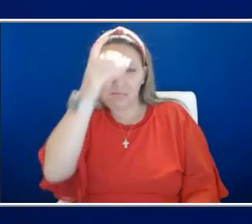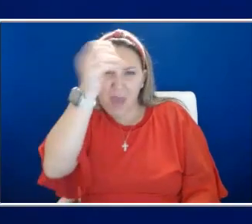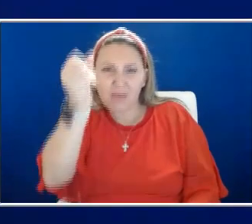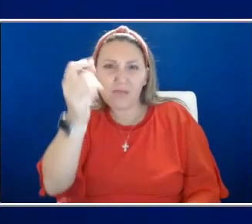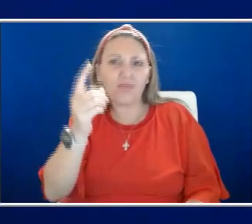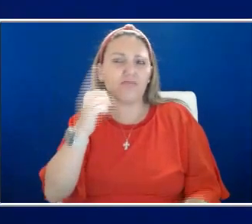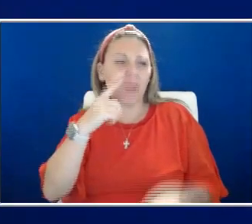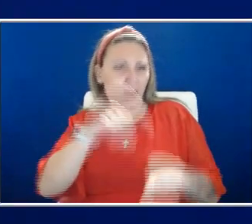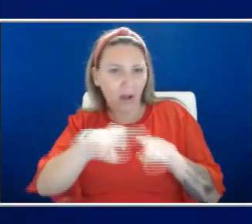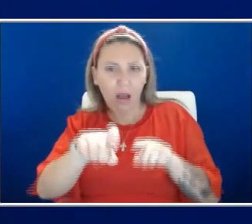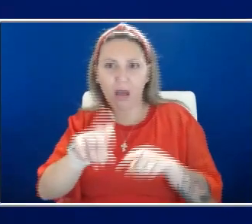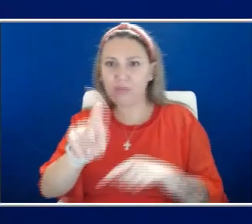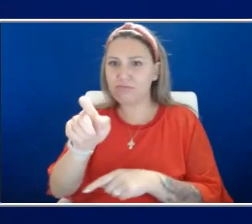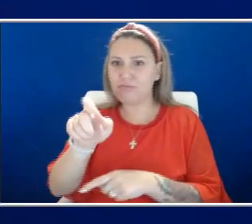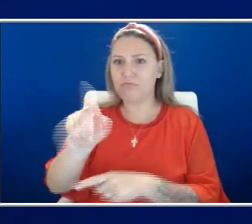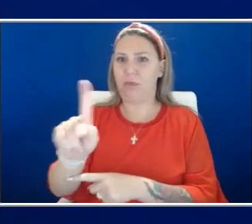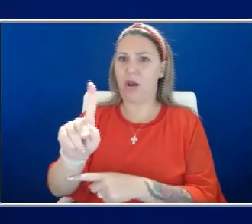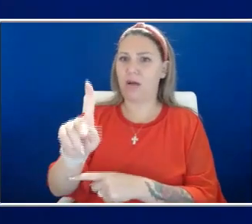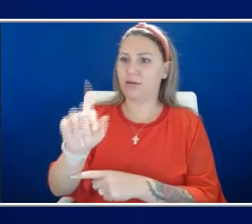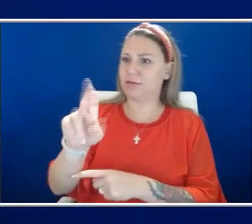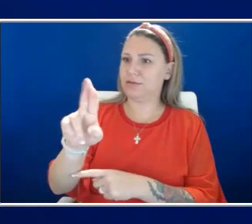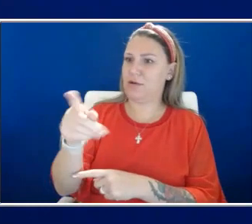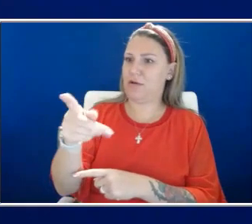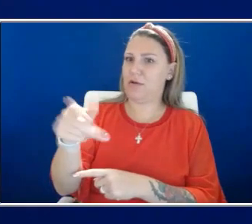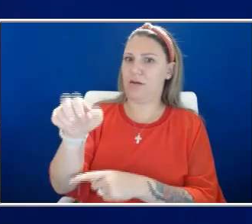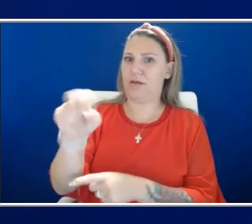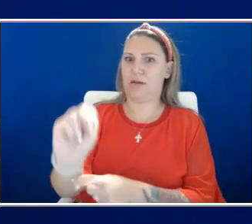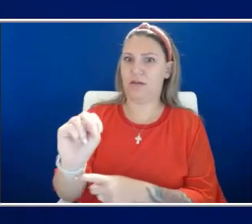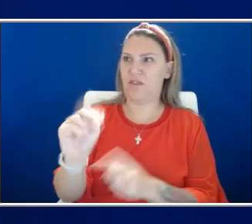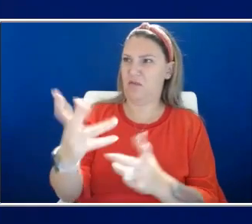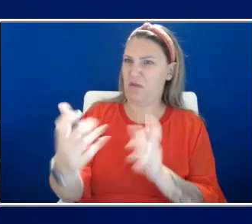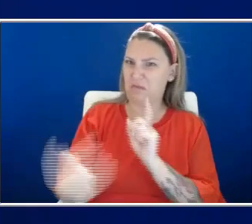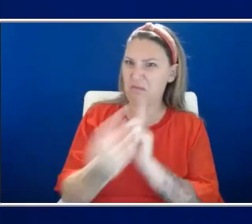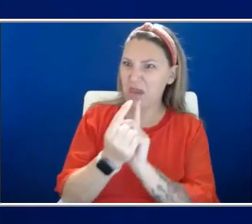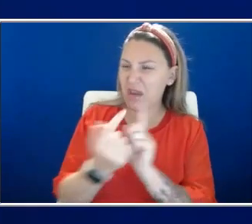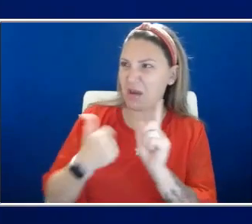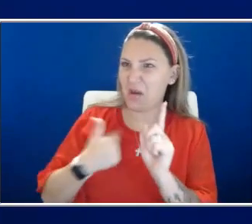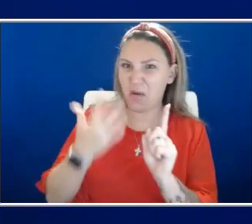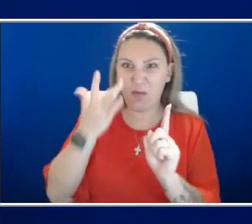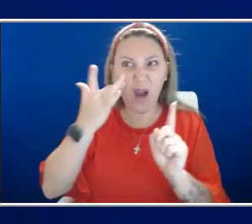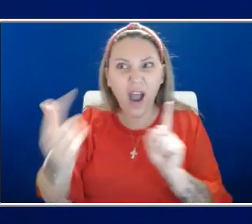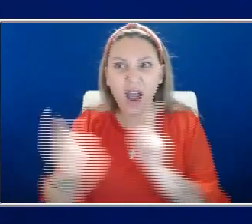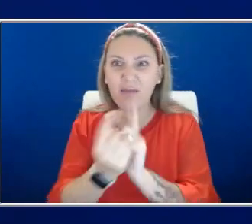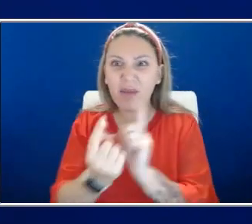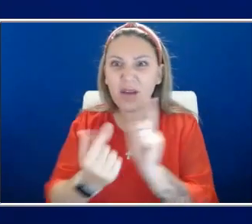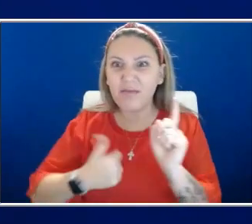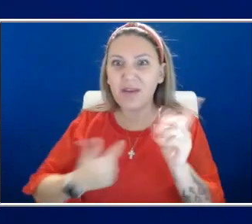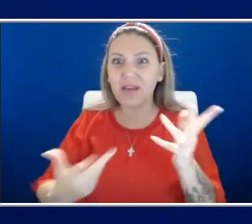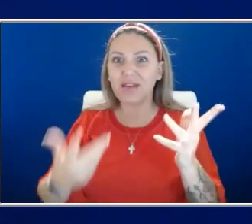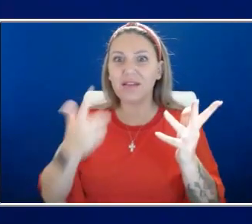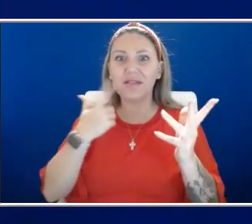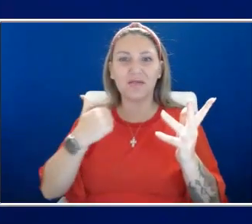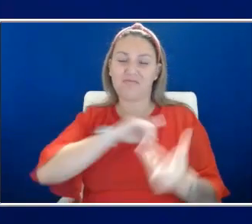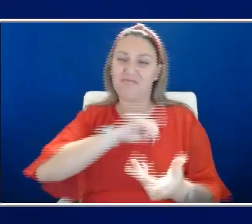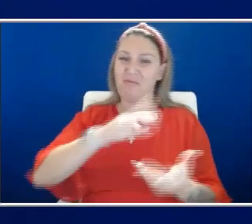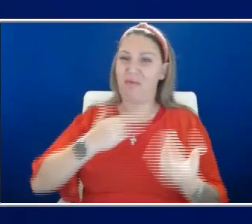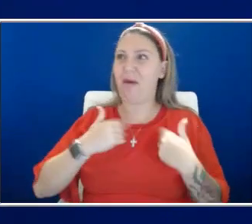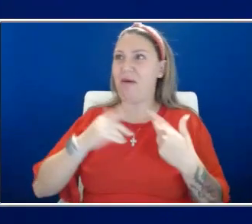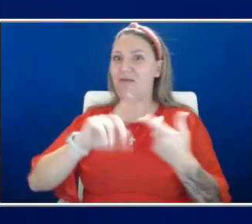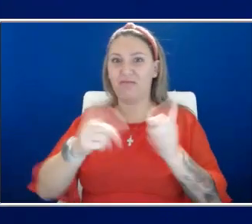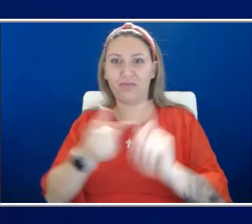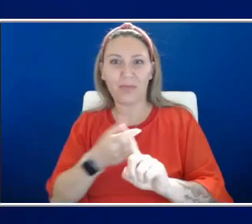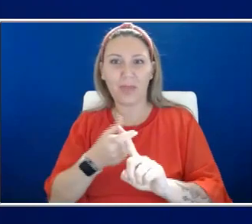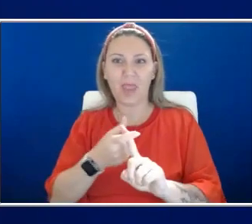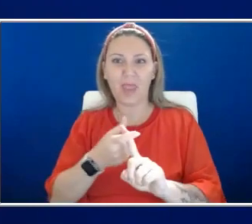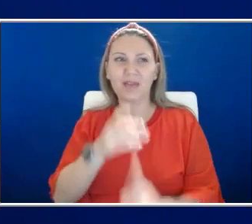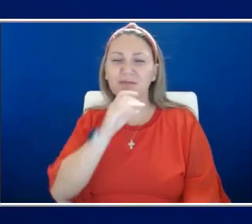wanted to meet with me. Mark had just come to town, and I was like, why in the world would Mark want to meet with me? And we struck up this friendship. I think our first meeting was at the old Houston's down